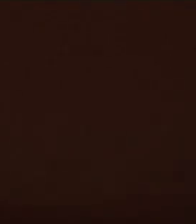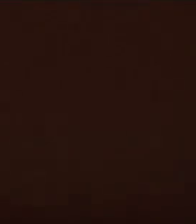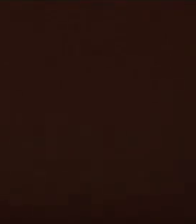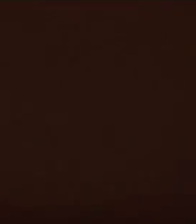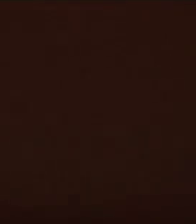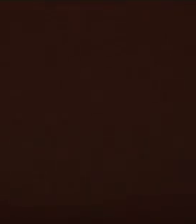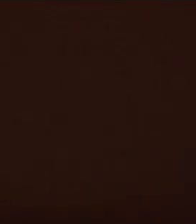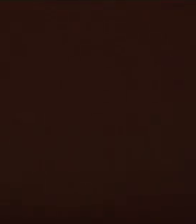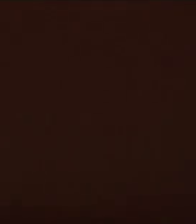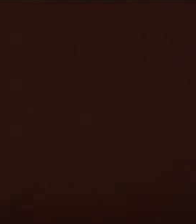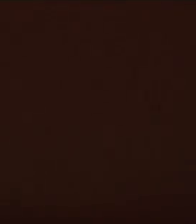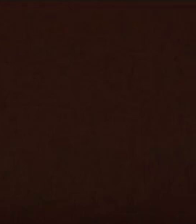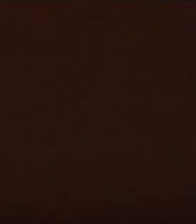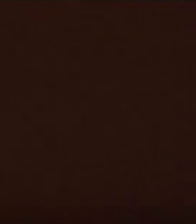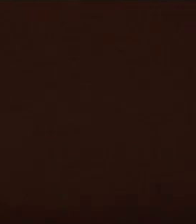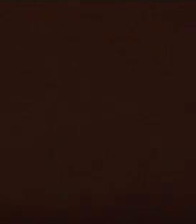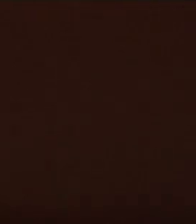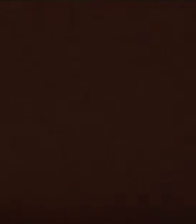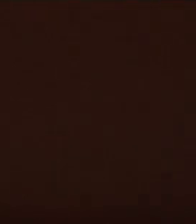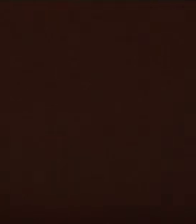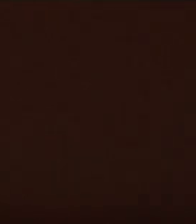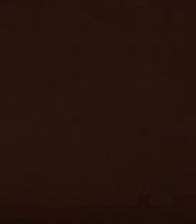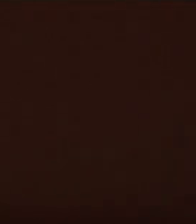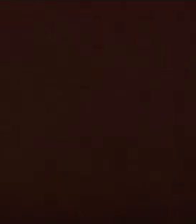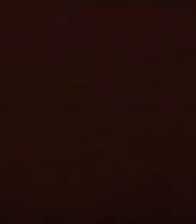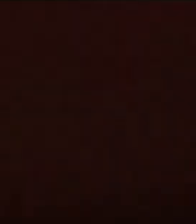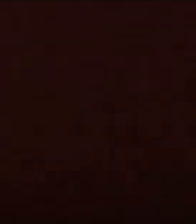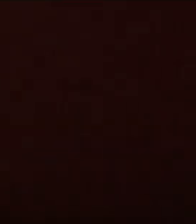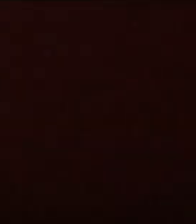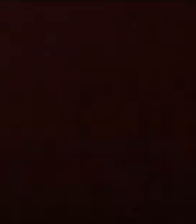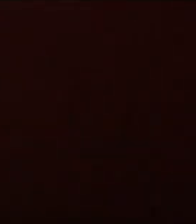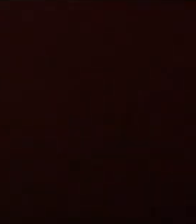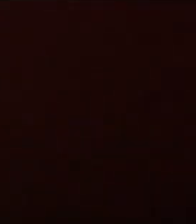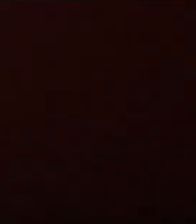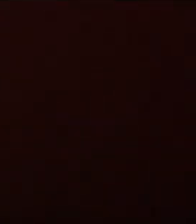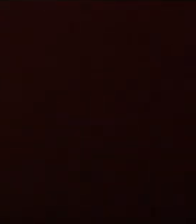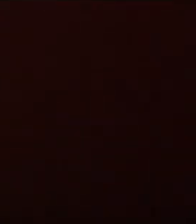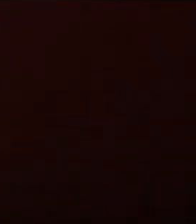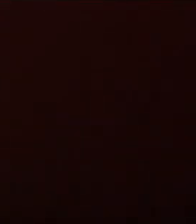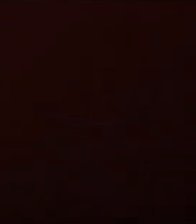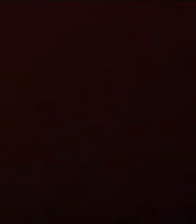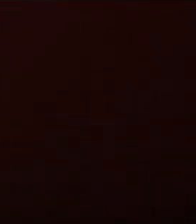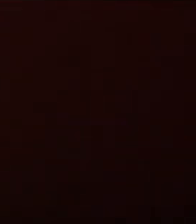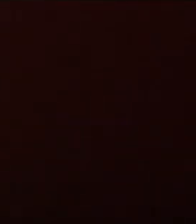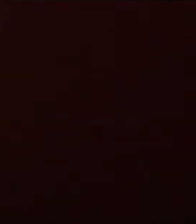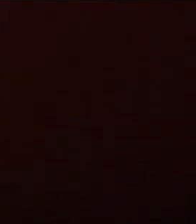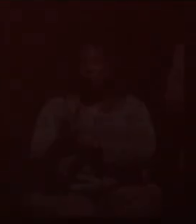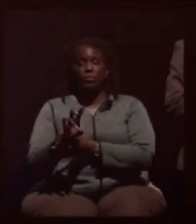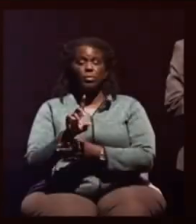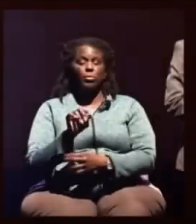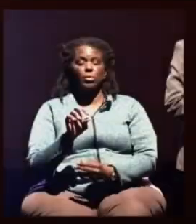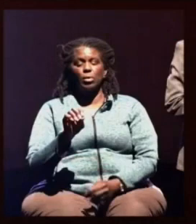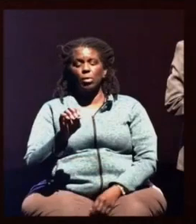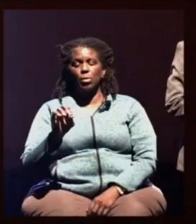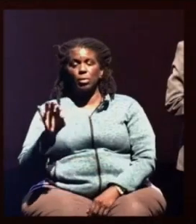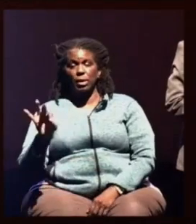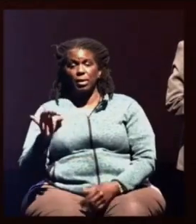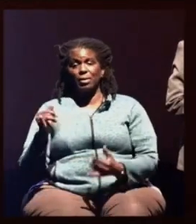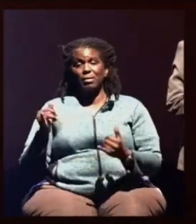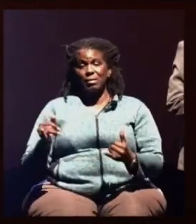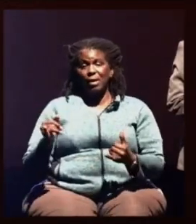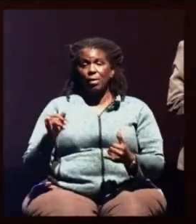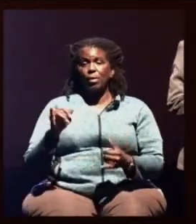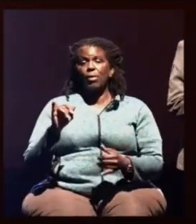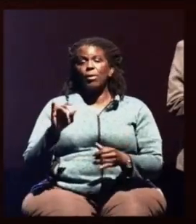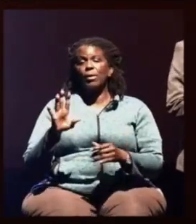Next up is Dr. Sean McHenry Acosta, class of 2007 and 2009. He currently serves as Core Adjunct Professor